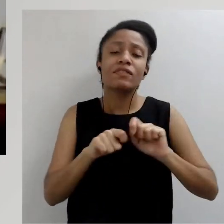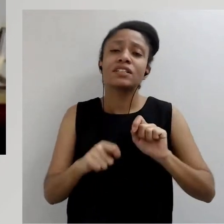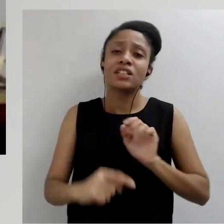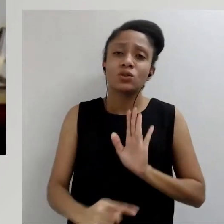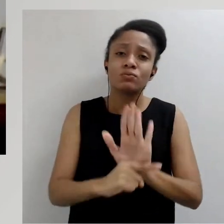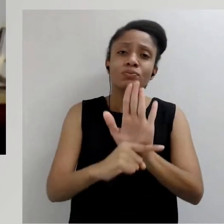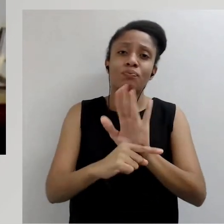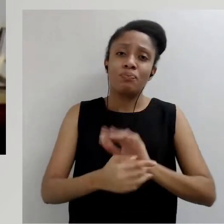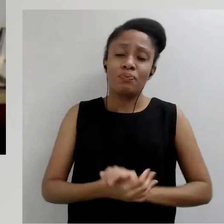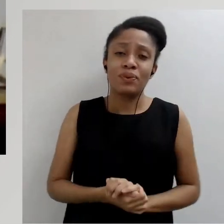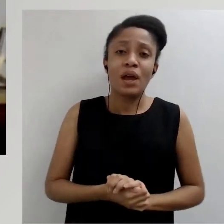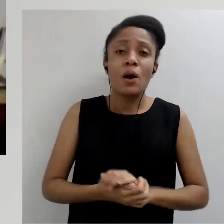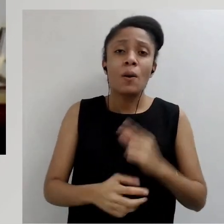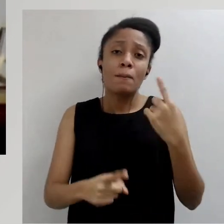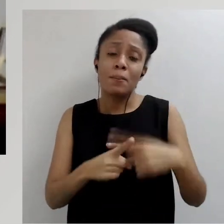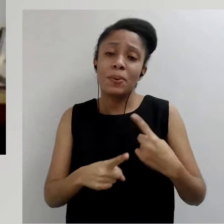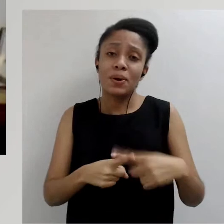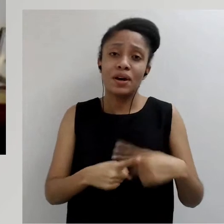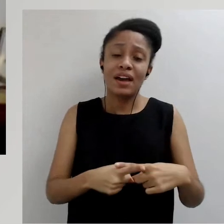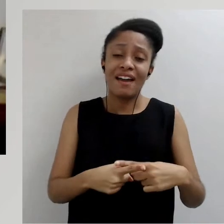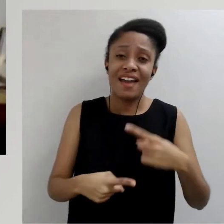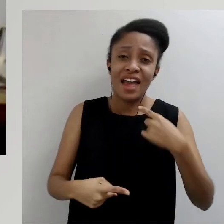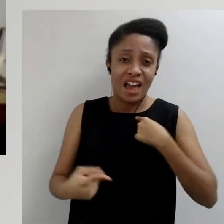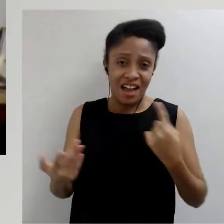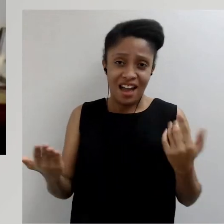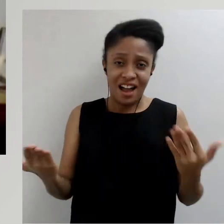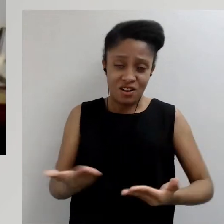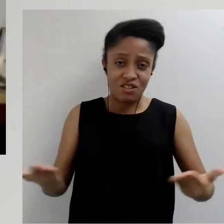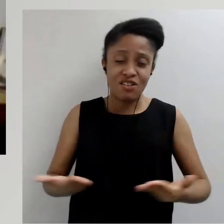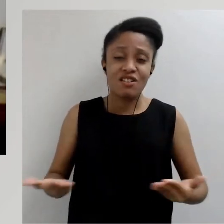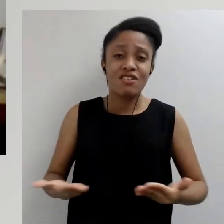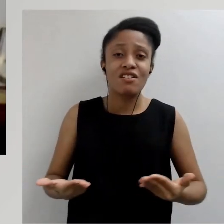able to have people that can do that. But I say that